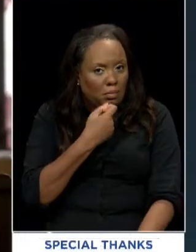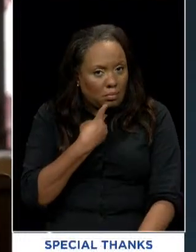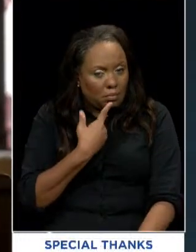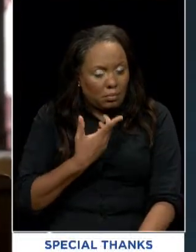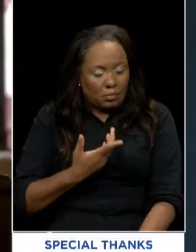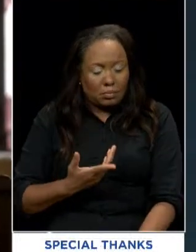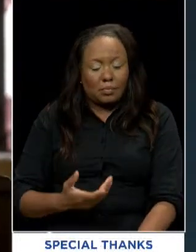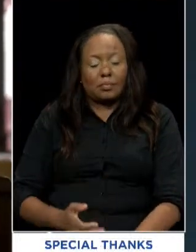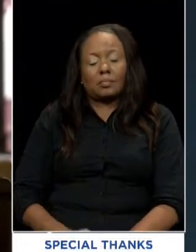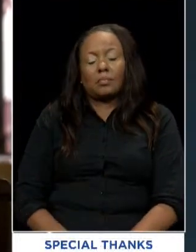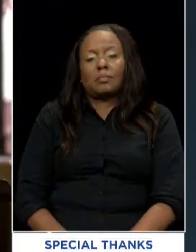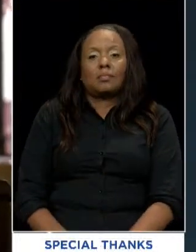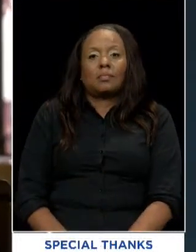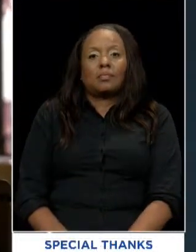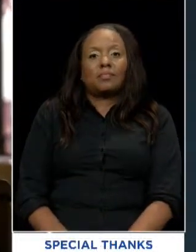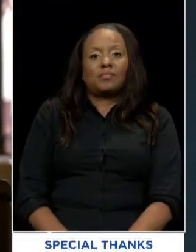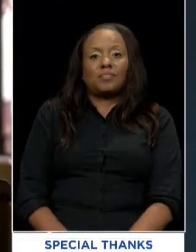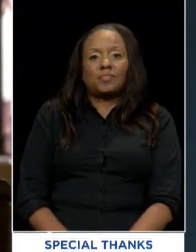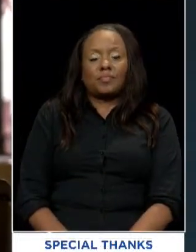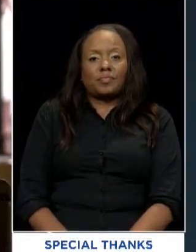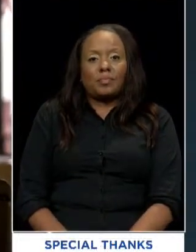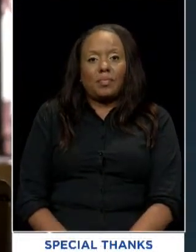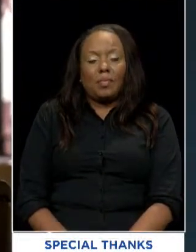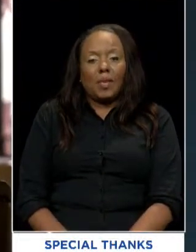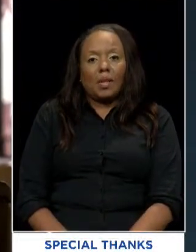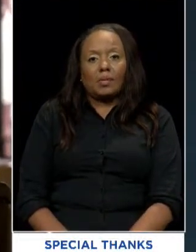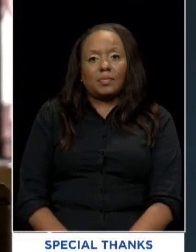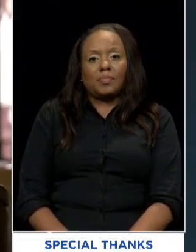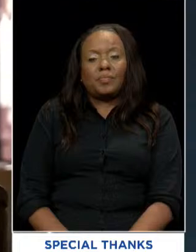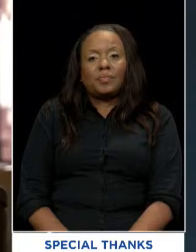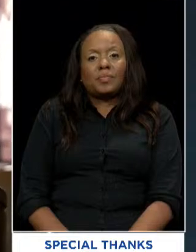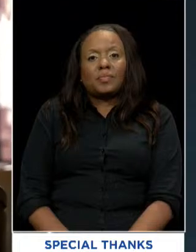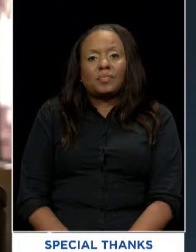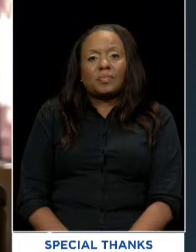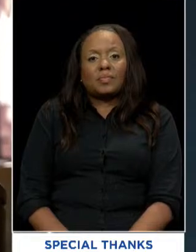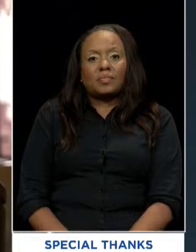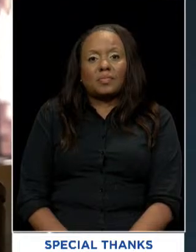matter of from not taking those, the